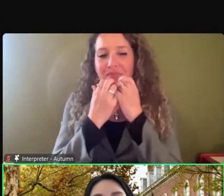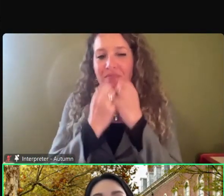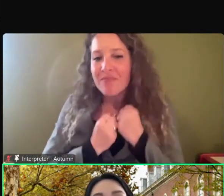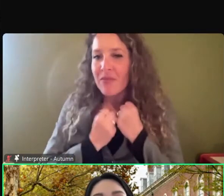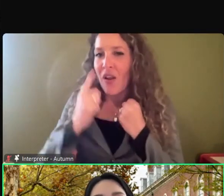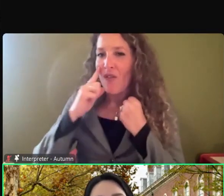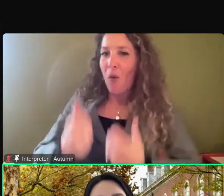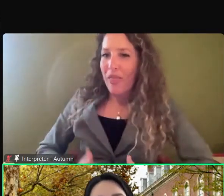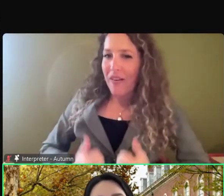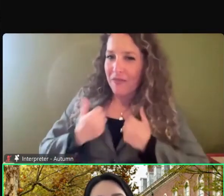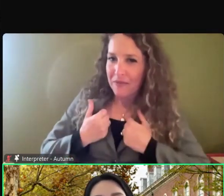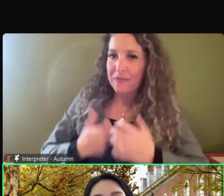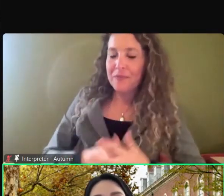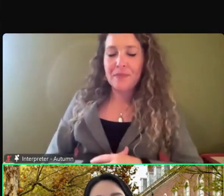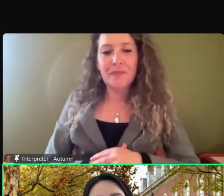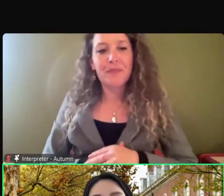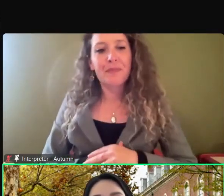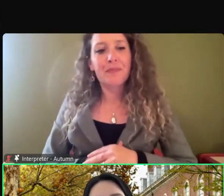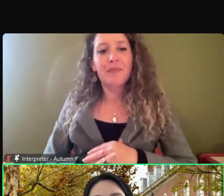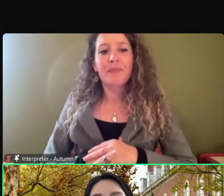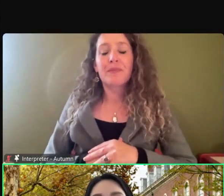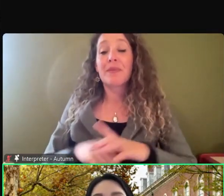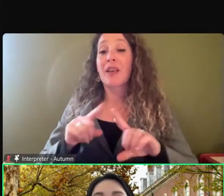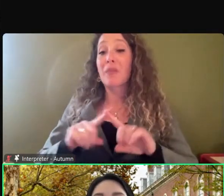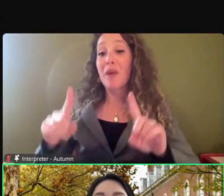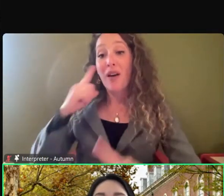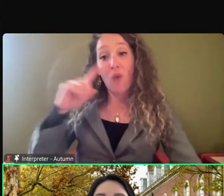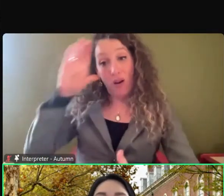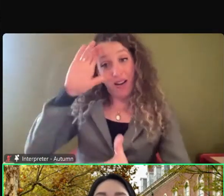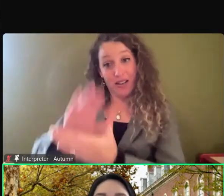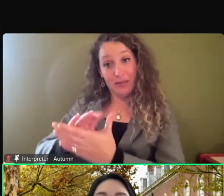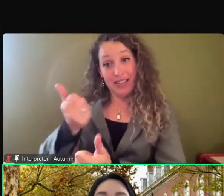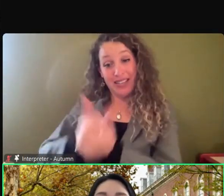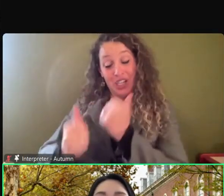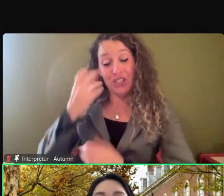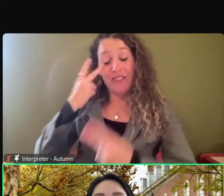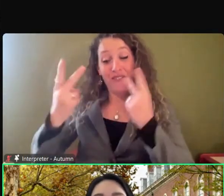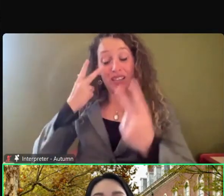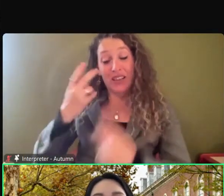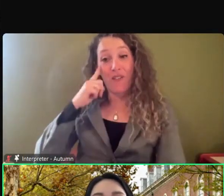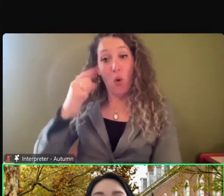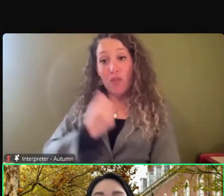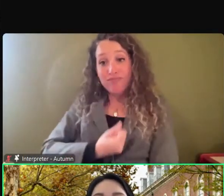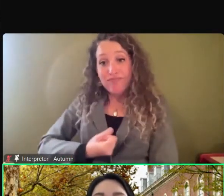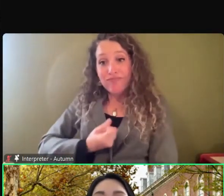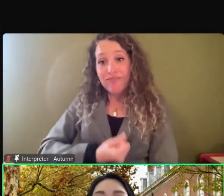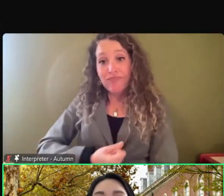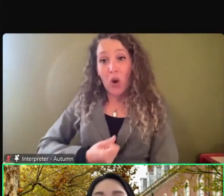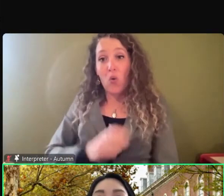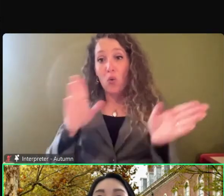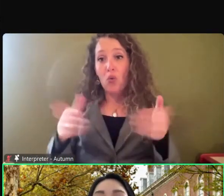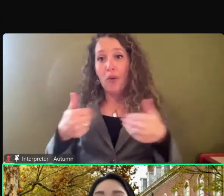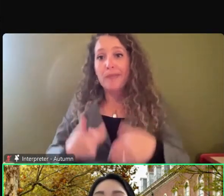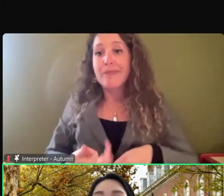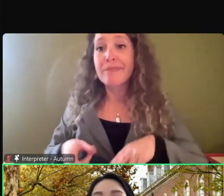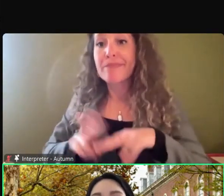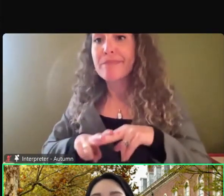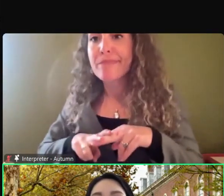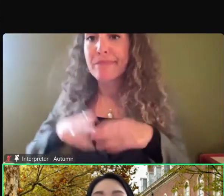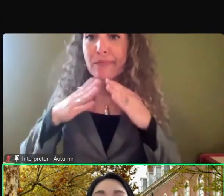However, for my husband, each visit to the ultrasound room has meant quietly sitting in the